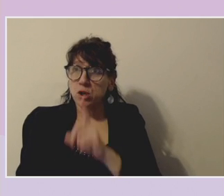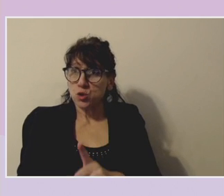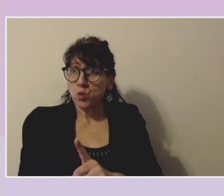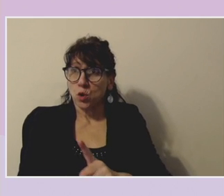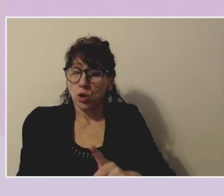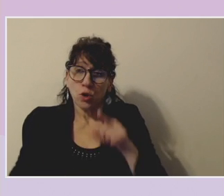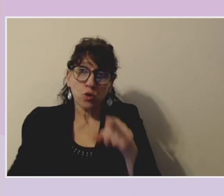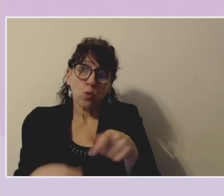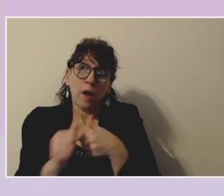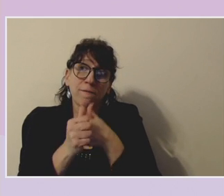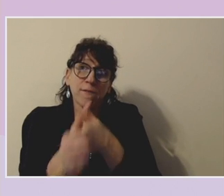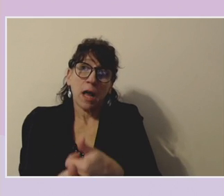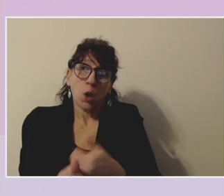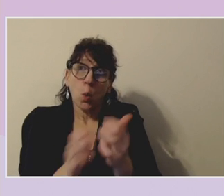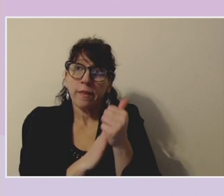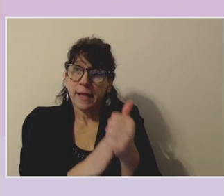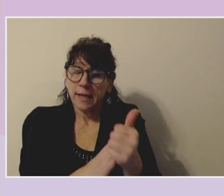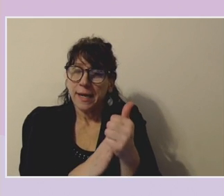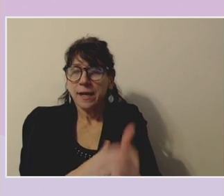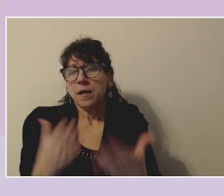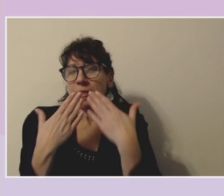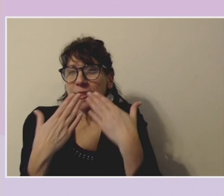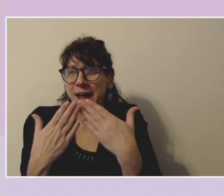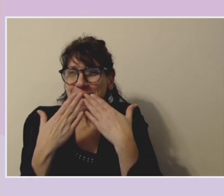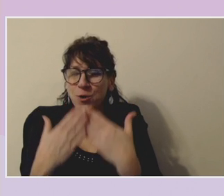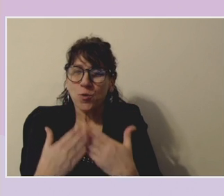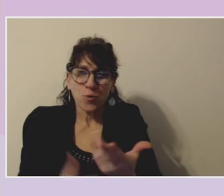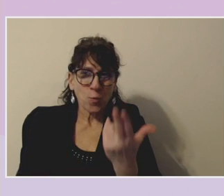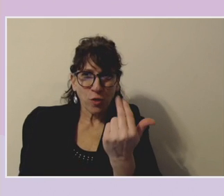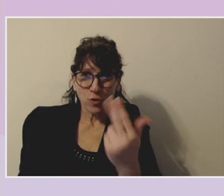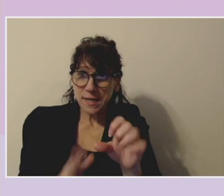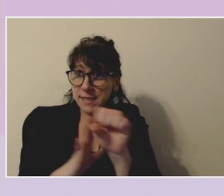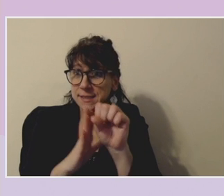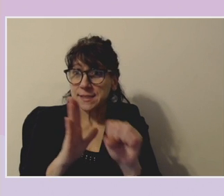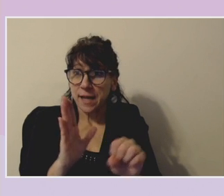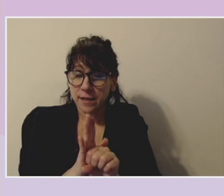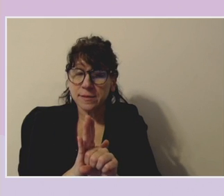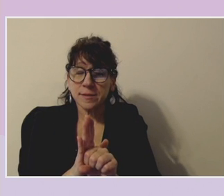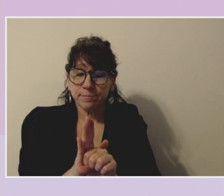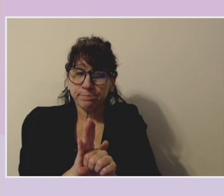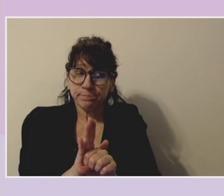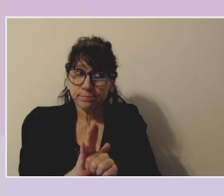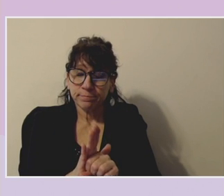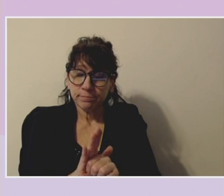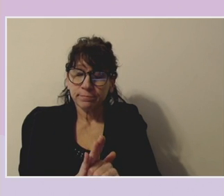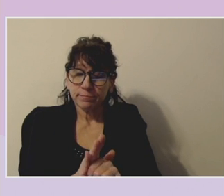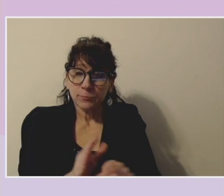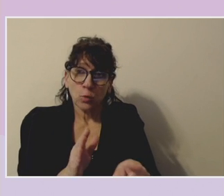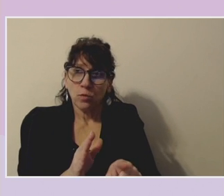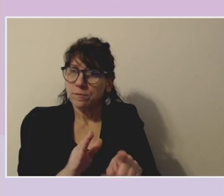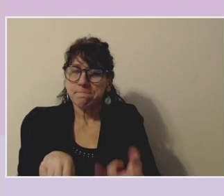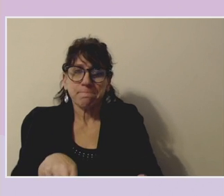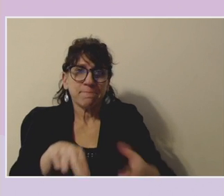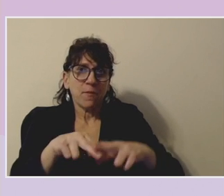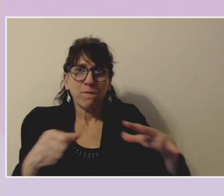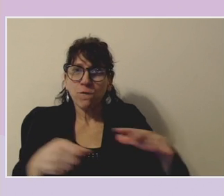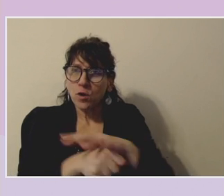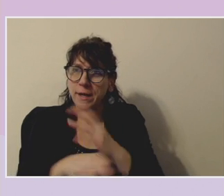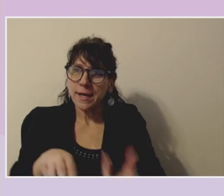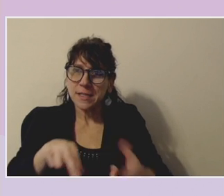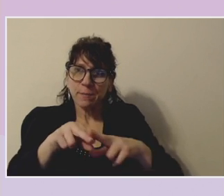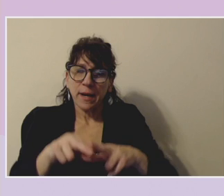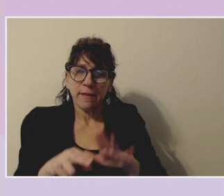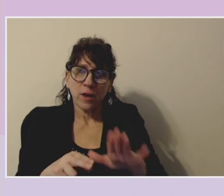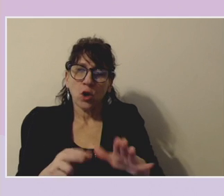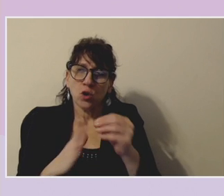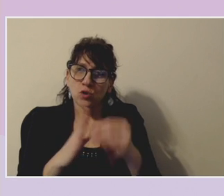sure you follow the lead. And I want to say thank you to those 13 states who have fully expanded their state Medicaid plans